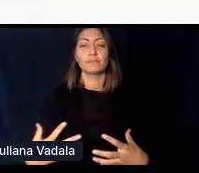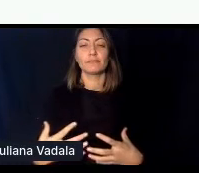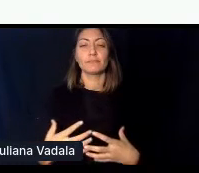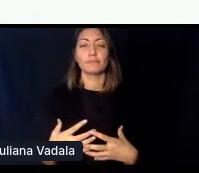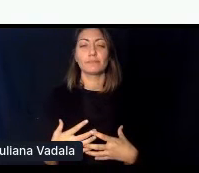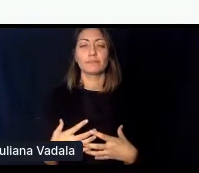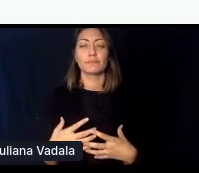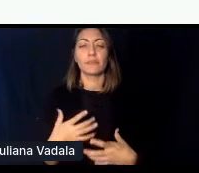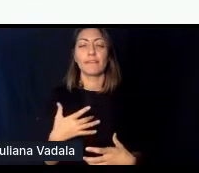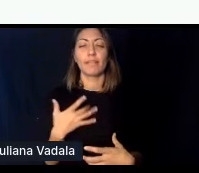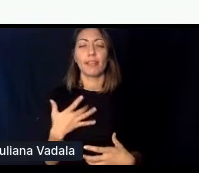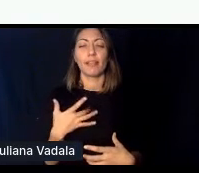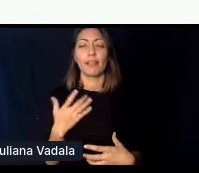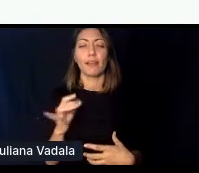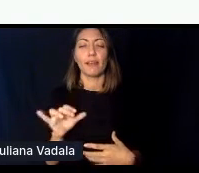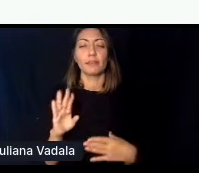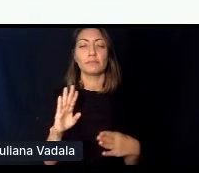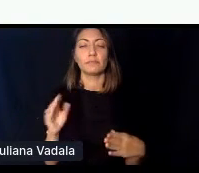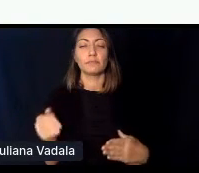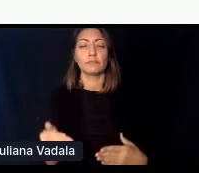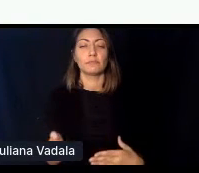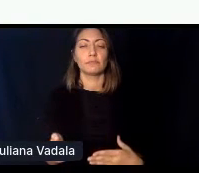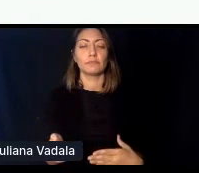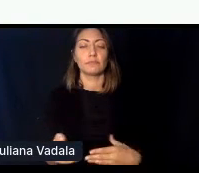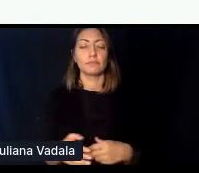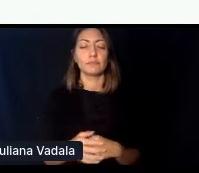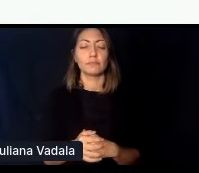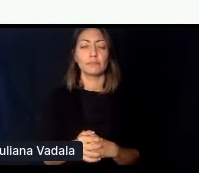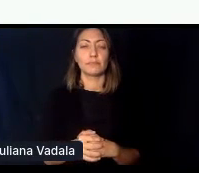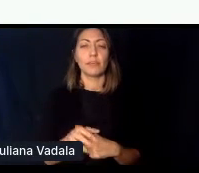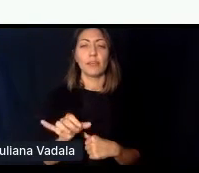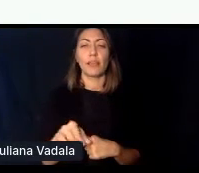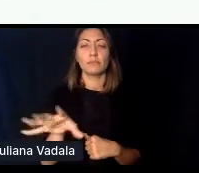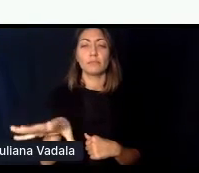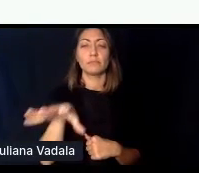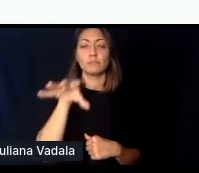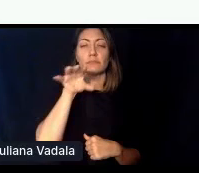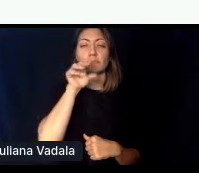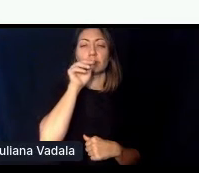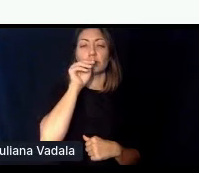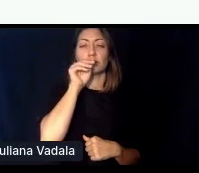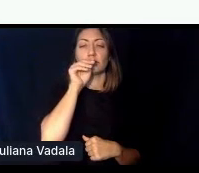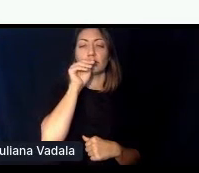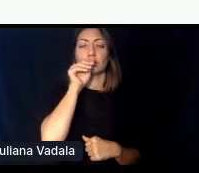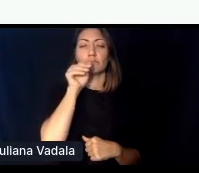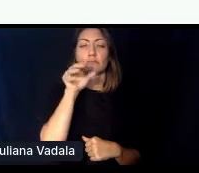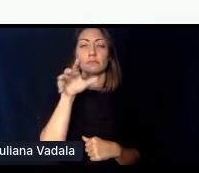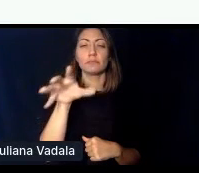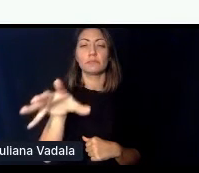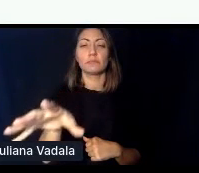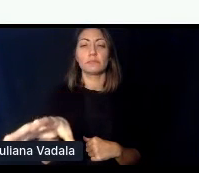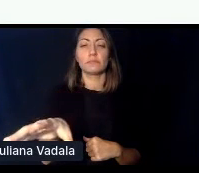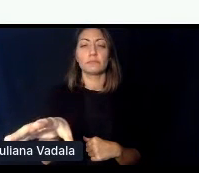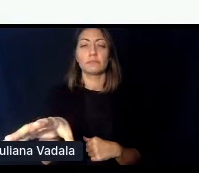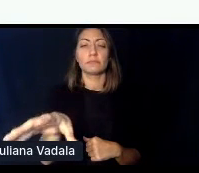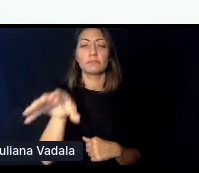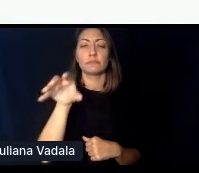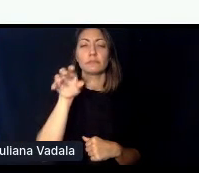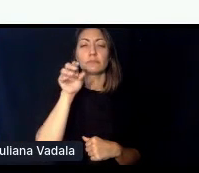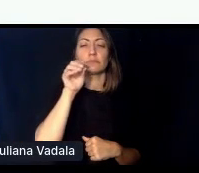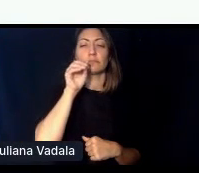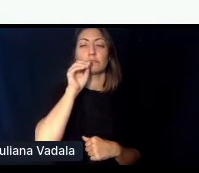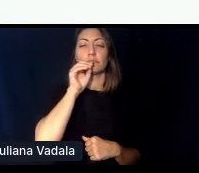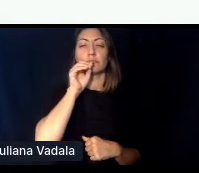Find the pattern of your breath and anchor yourself to that present with this awareness of your breath